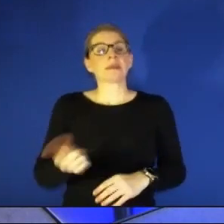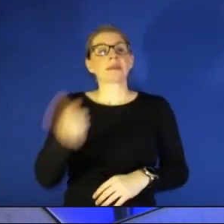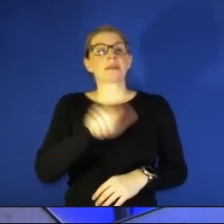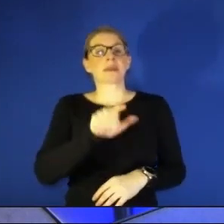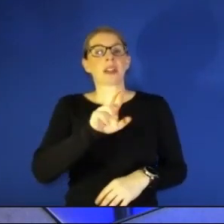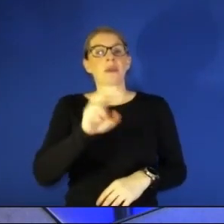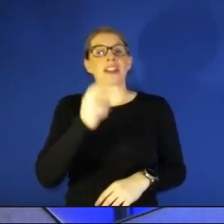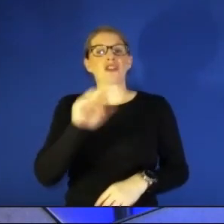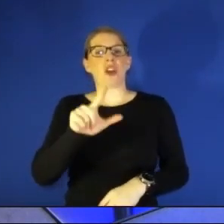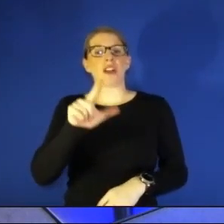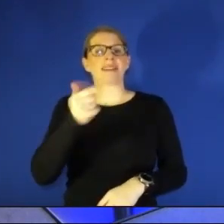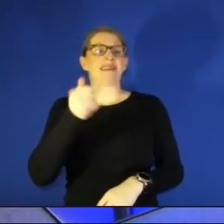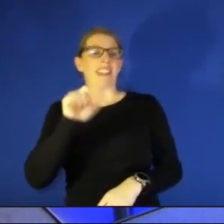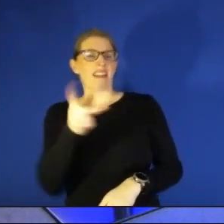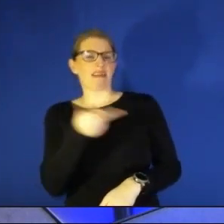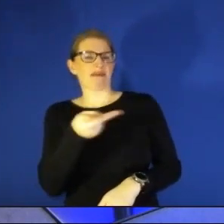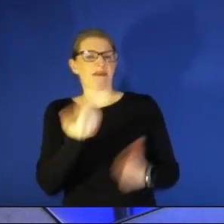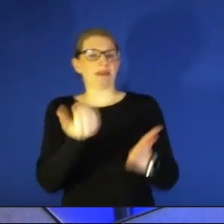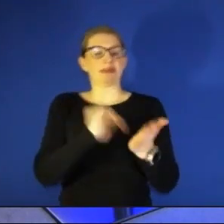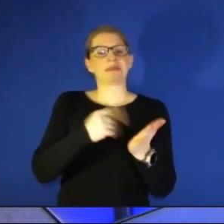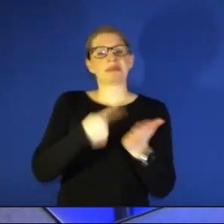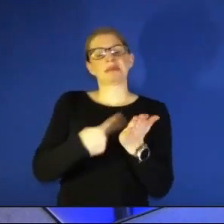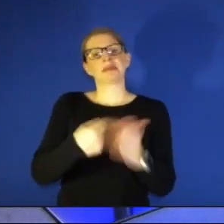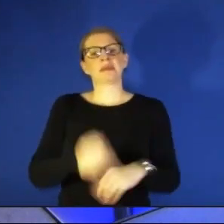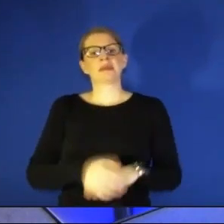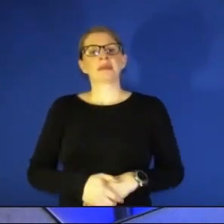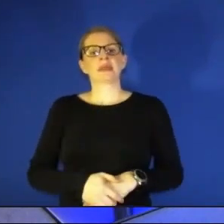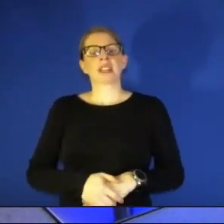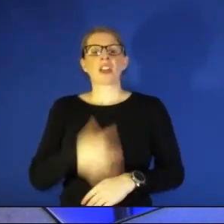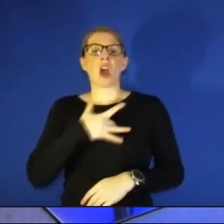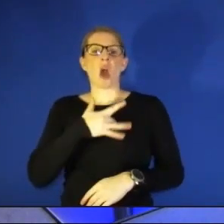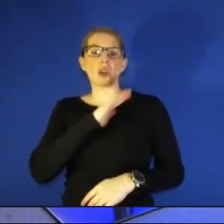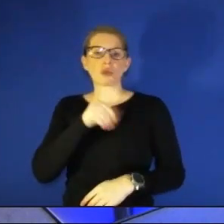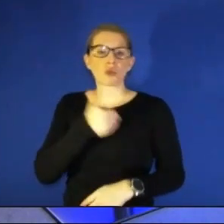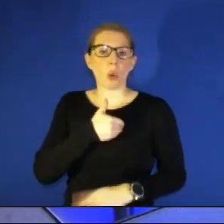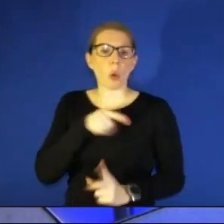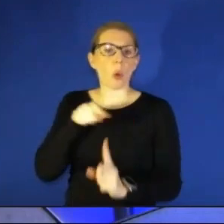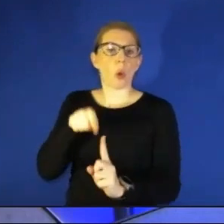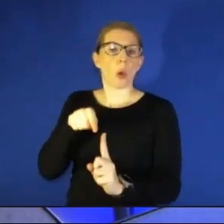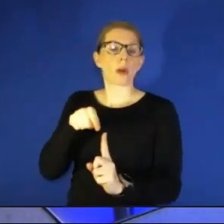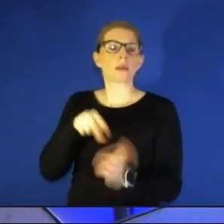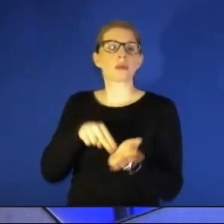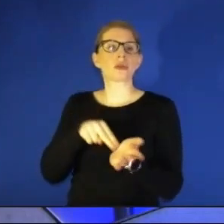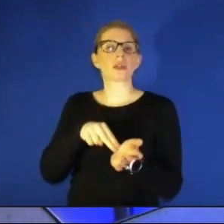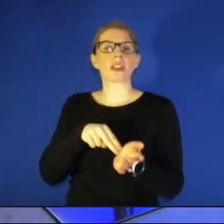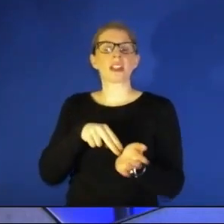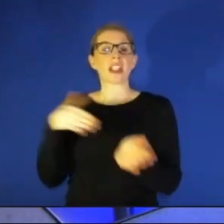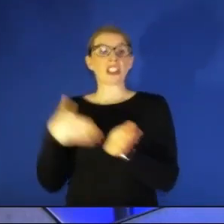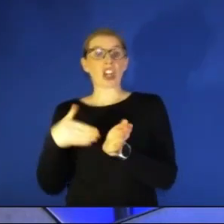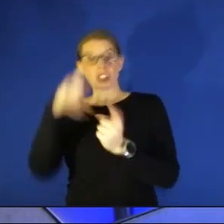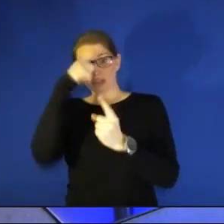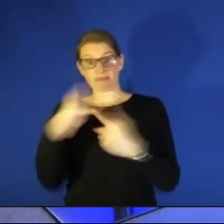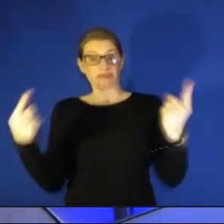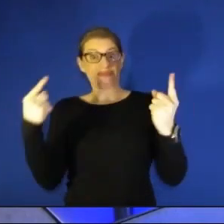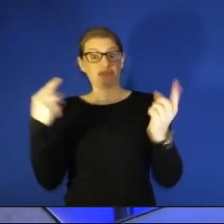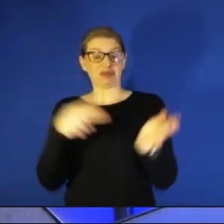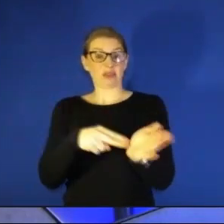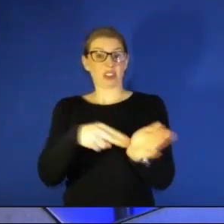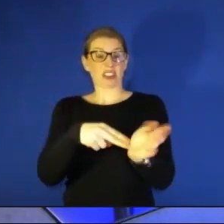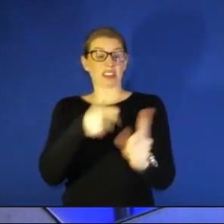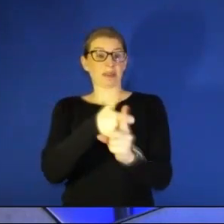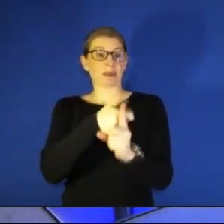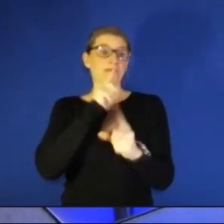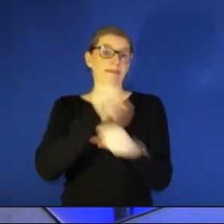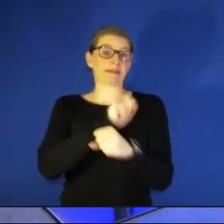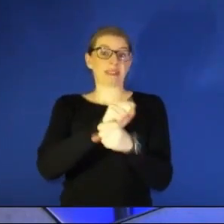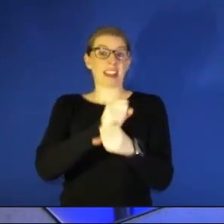A word, we talked about really the heart and soul. I don't think you're going to get a doctor here to disagree that nurses are truly the backbone of